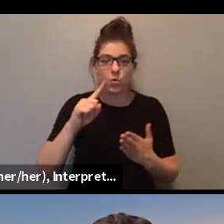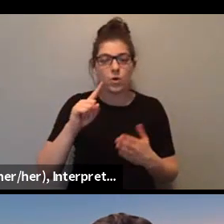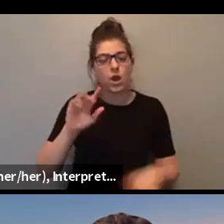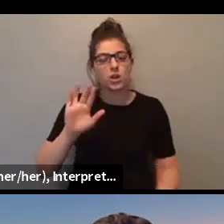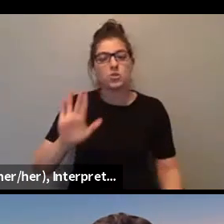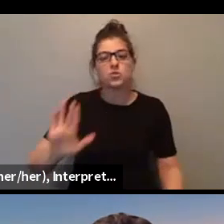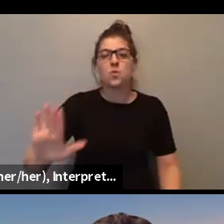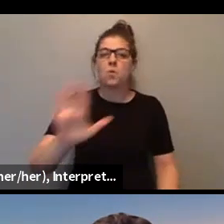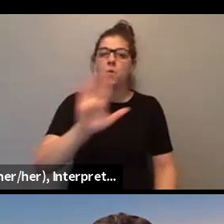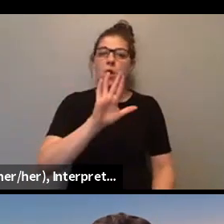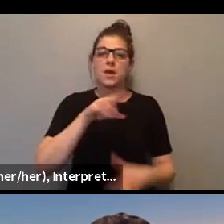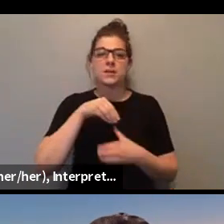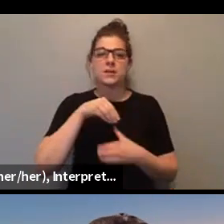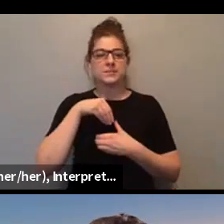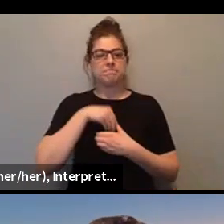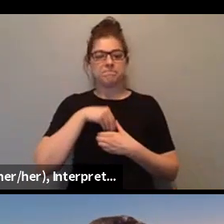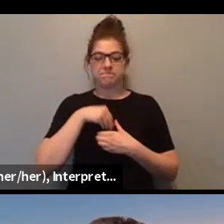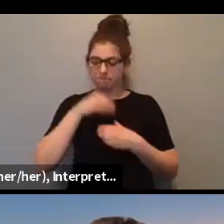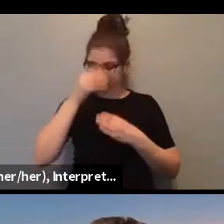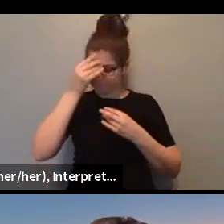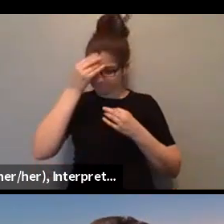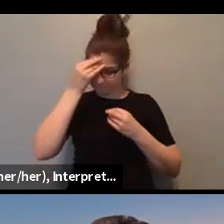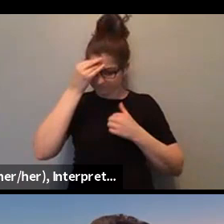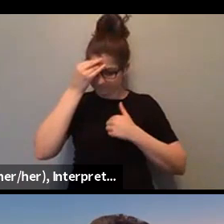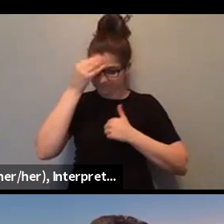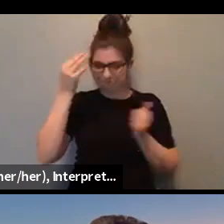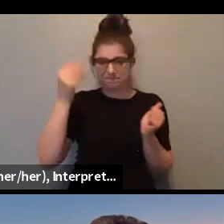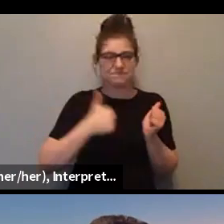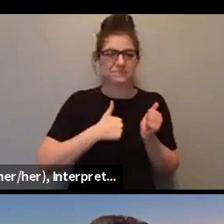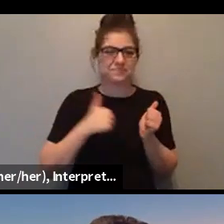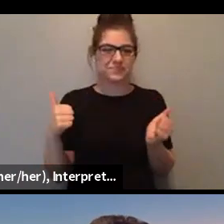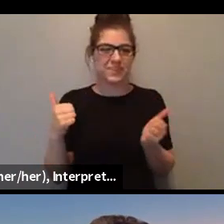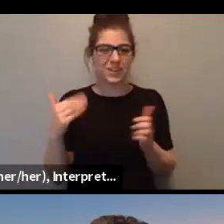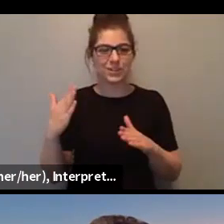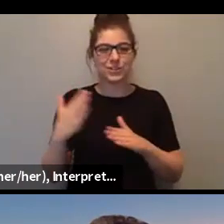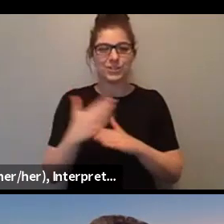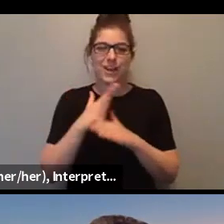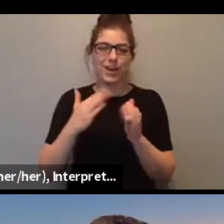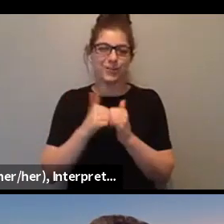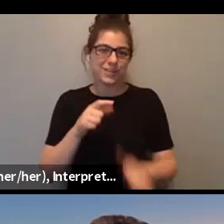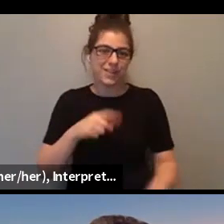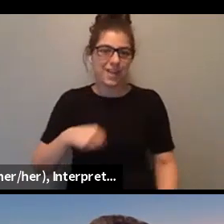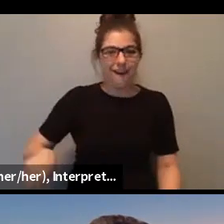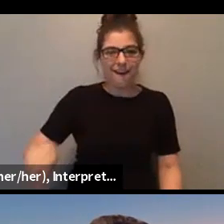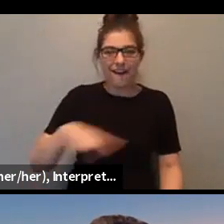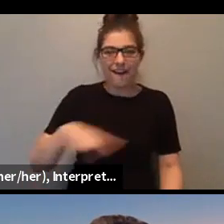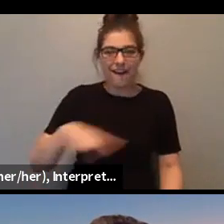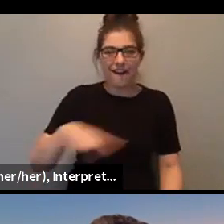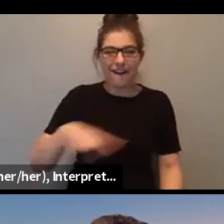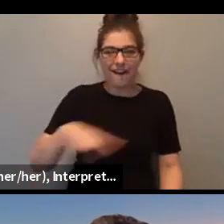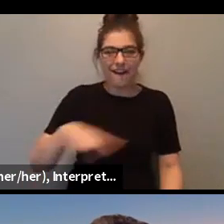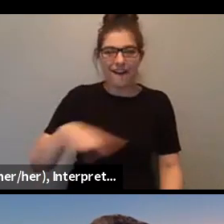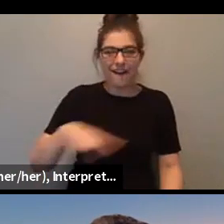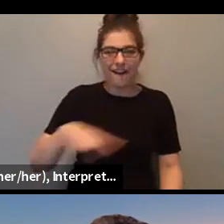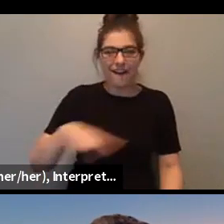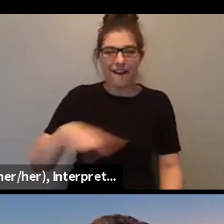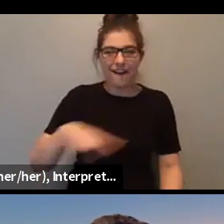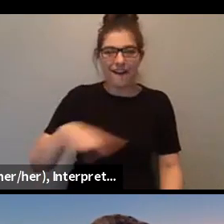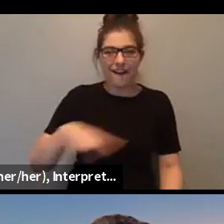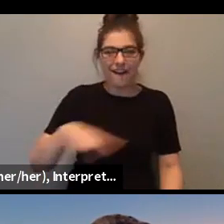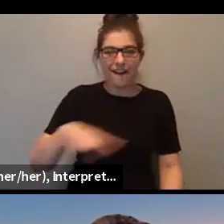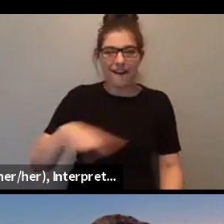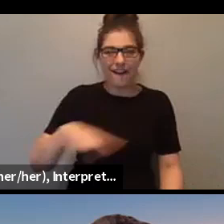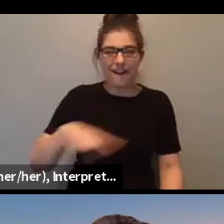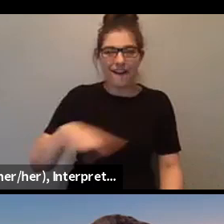to sort of contend with and be catalyzed by. And there's more contending with